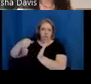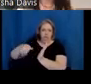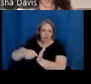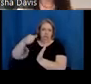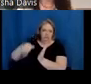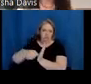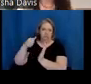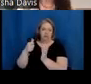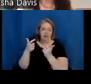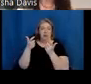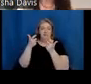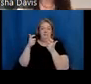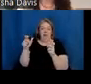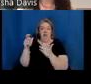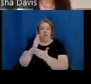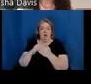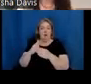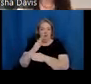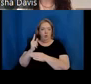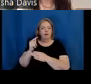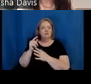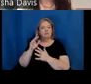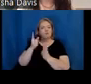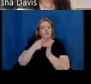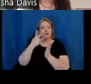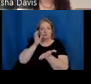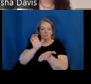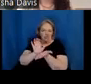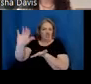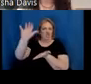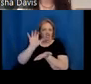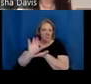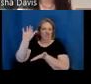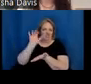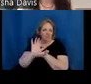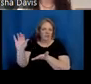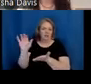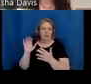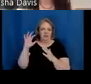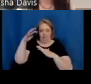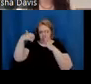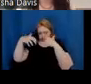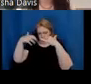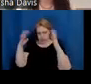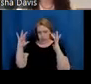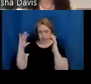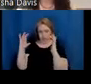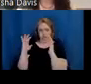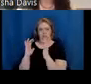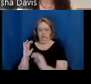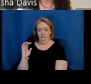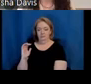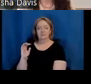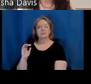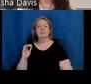removing large amounts of wood at once. Once he has as much taken out as he wants to using those tools, he